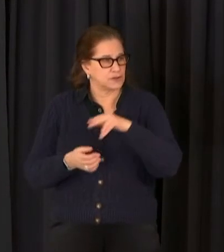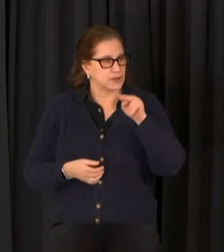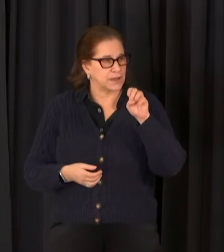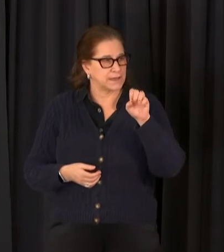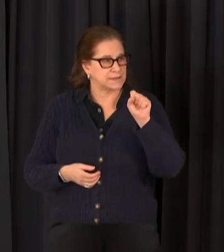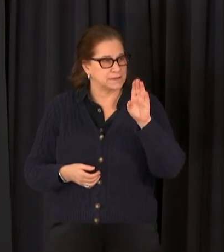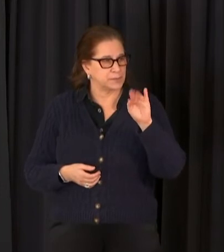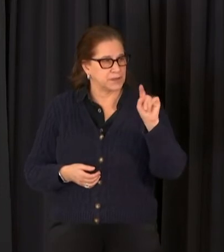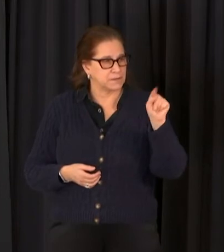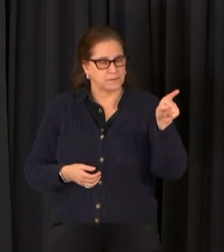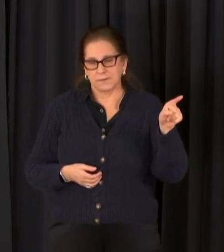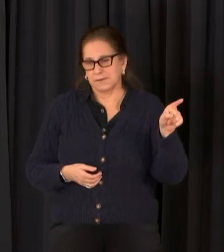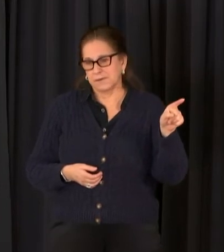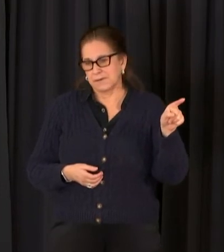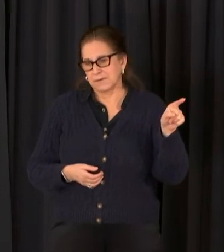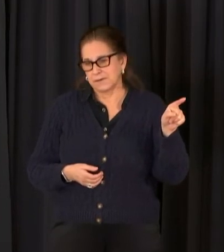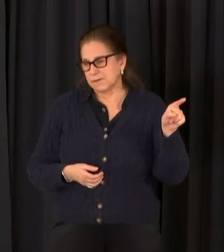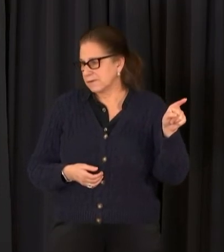The